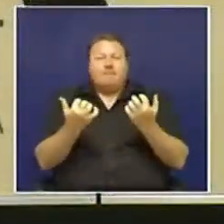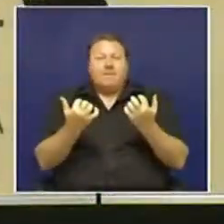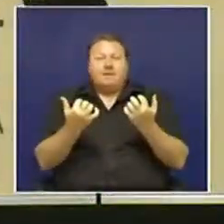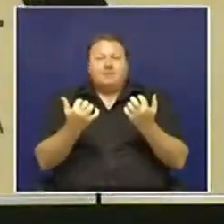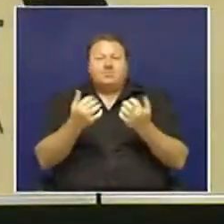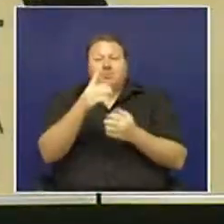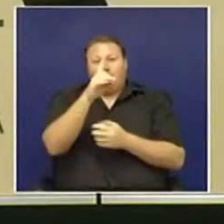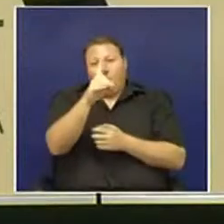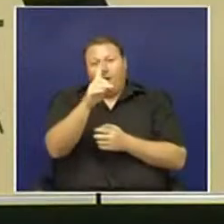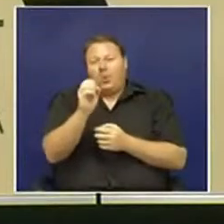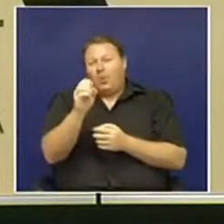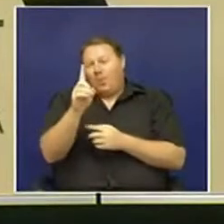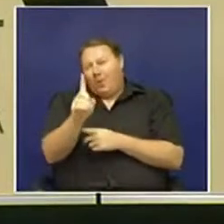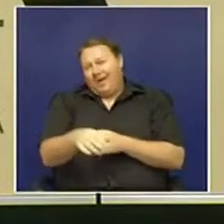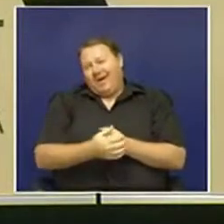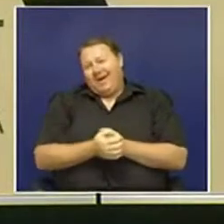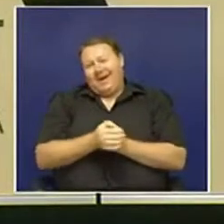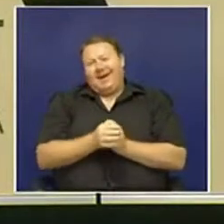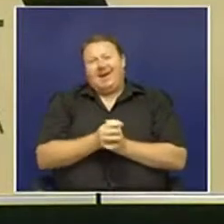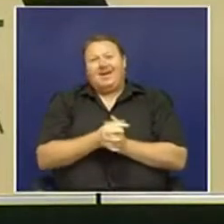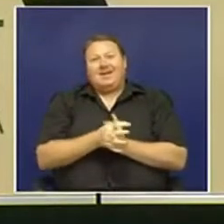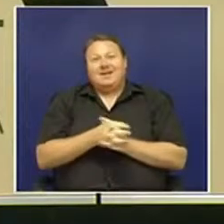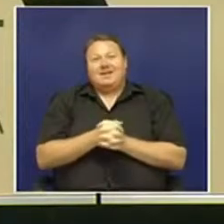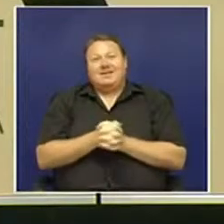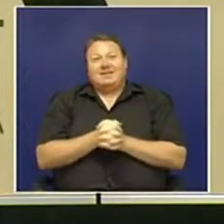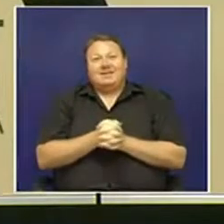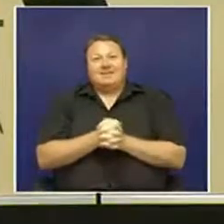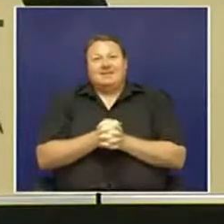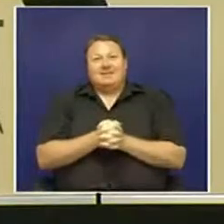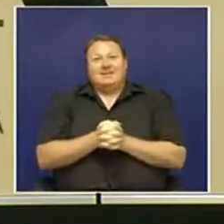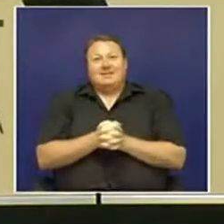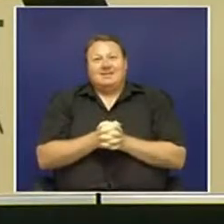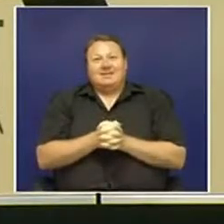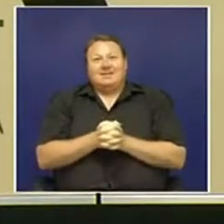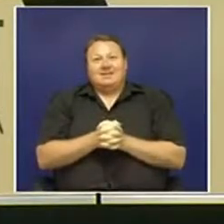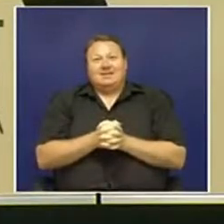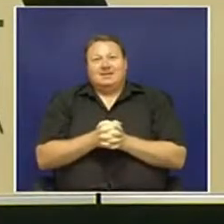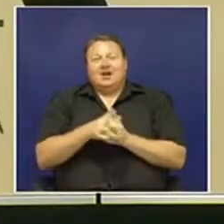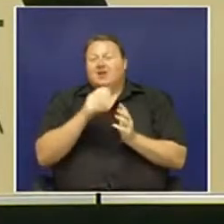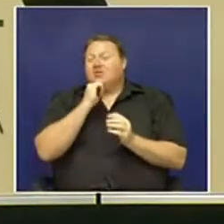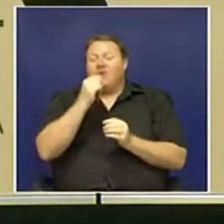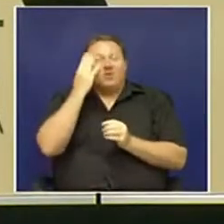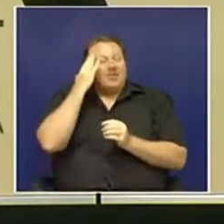101. I don't think there will be Budget 2.0